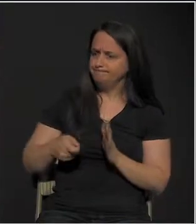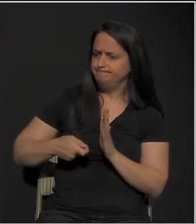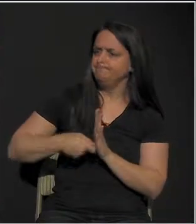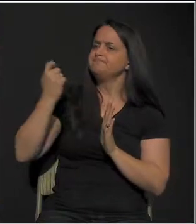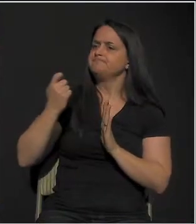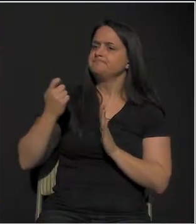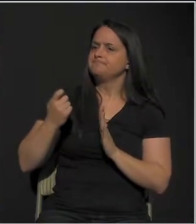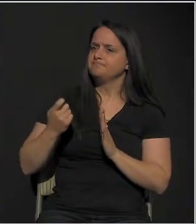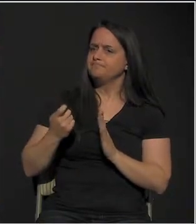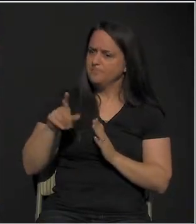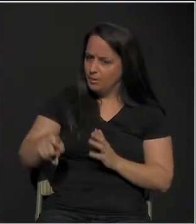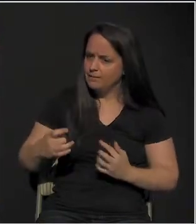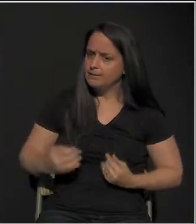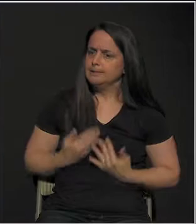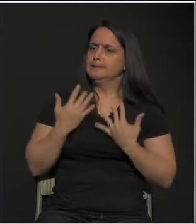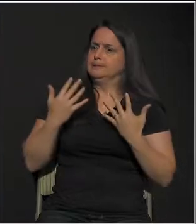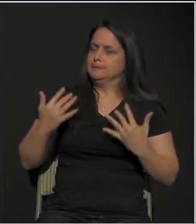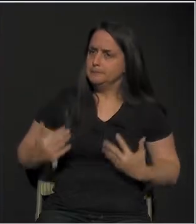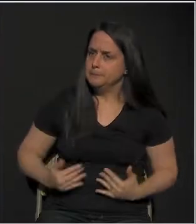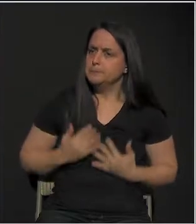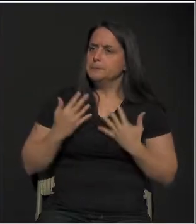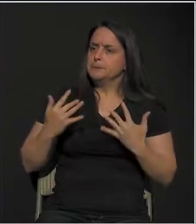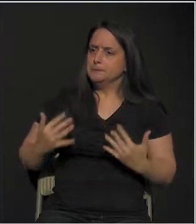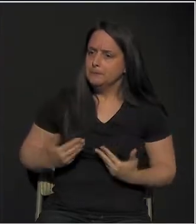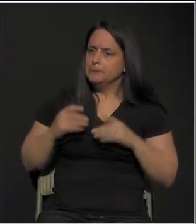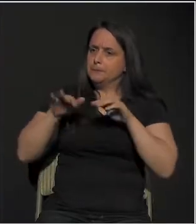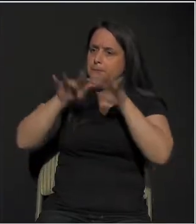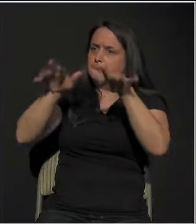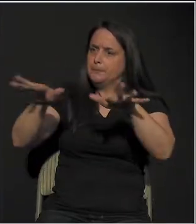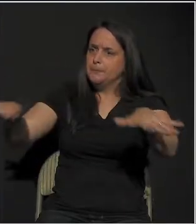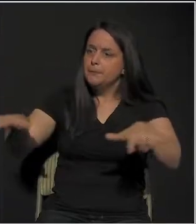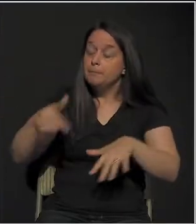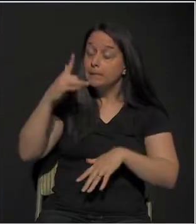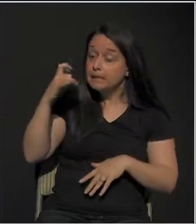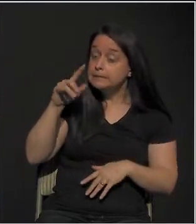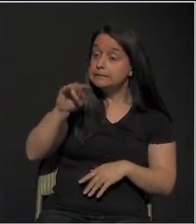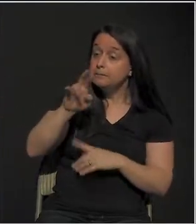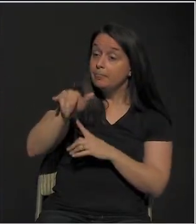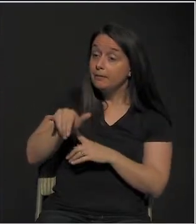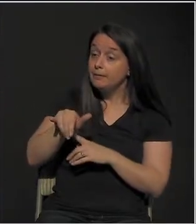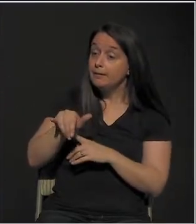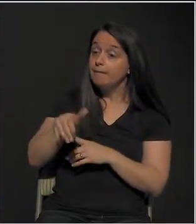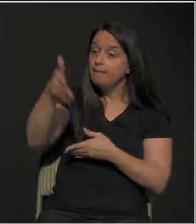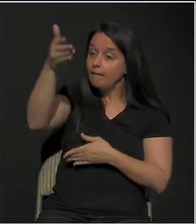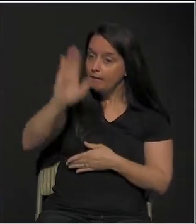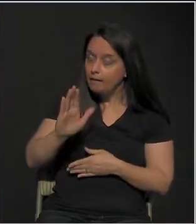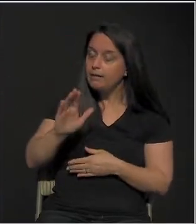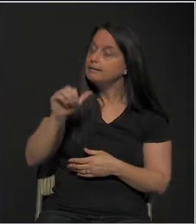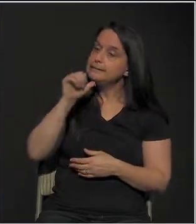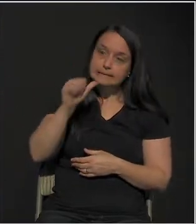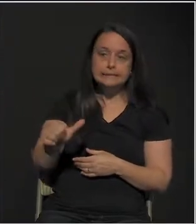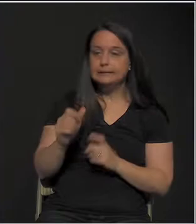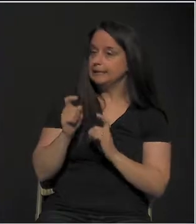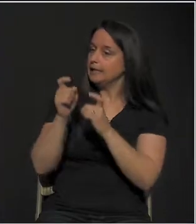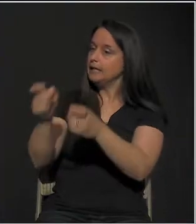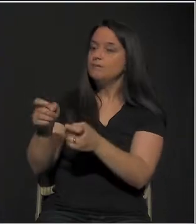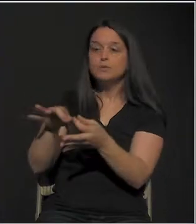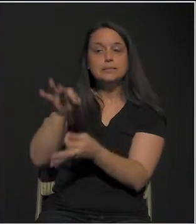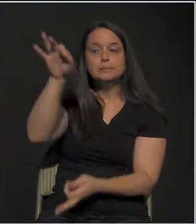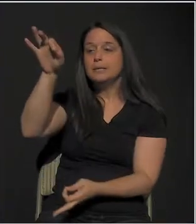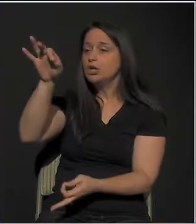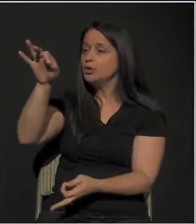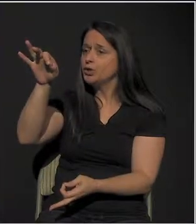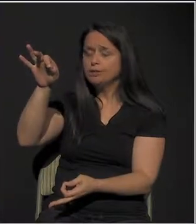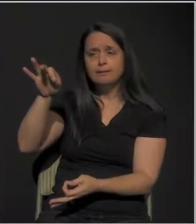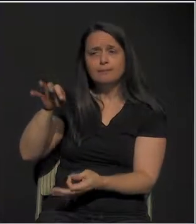you, and you've got to fan that into flame. Because listen, Timothy, God did not give you a spirit of being